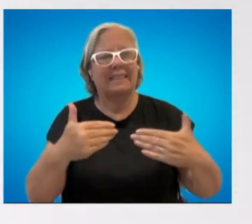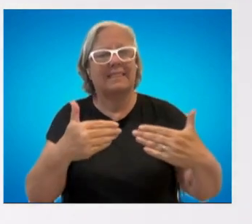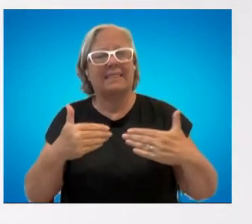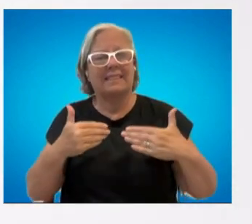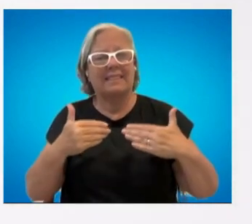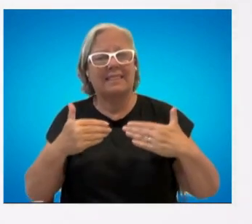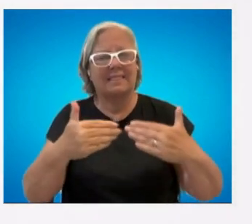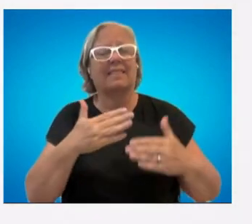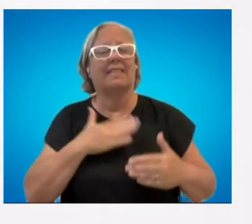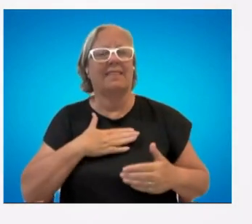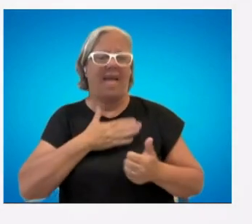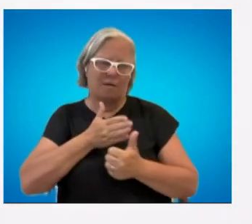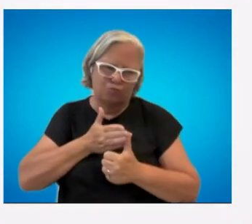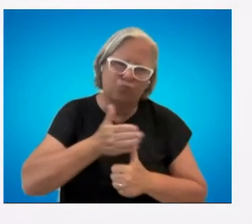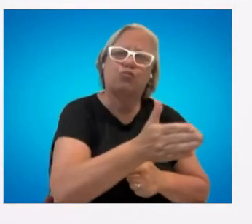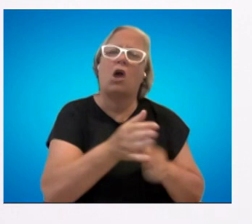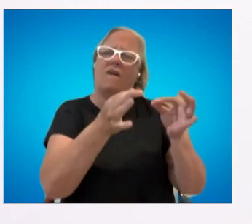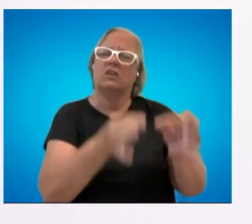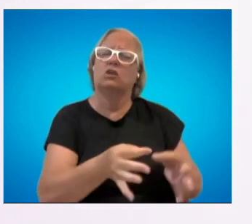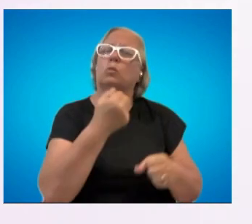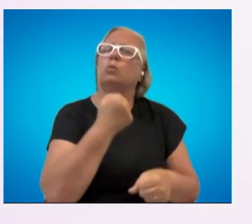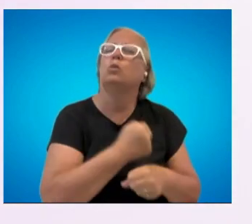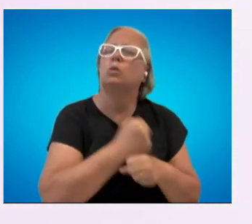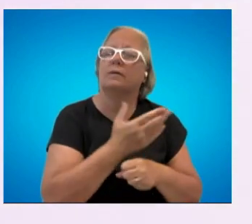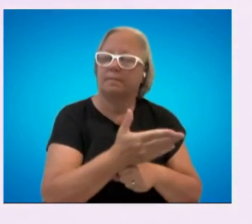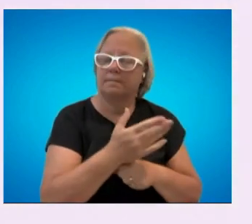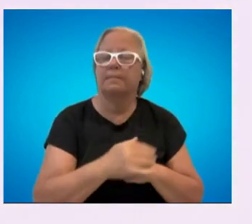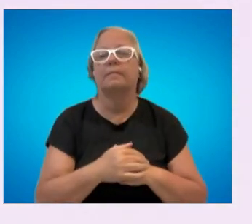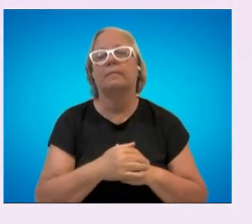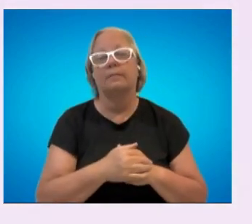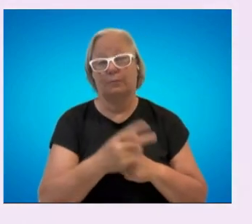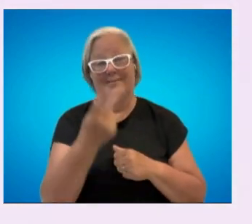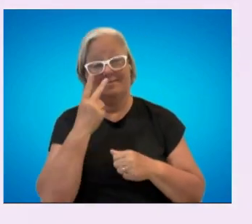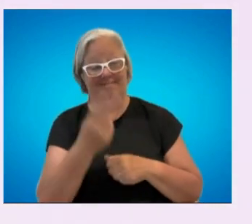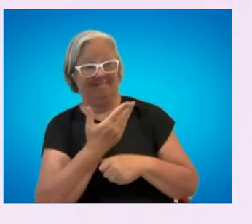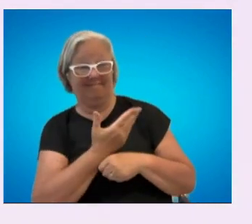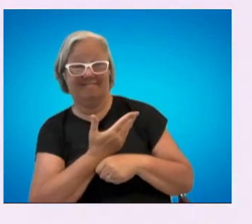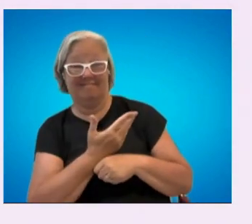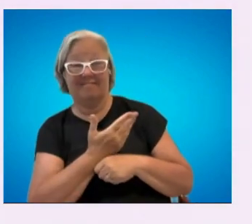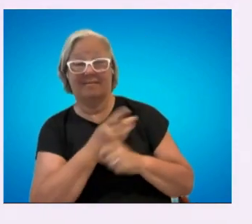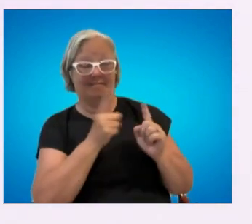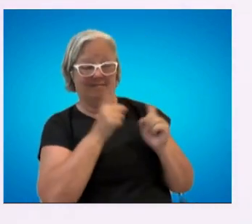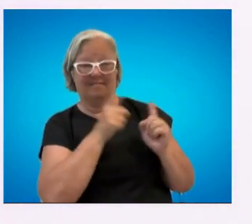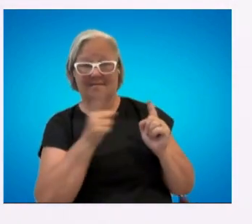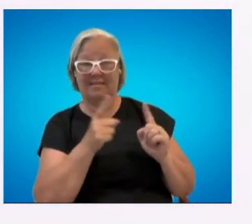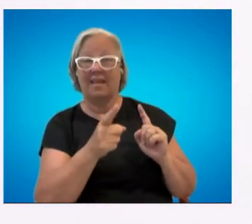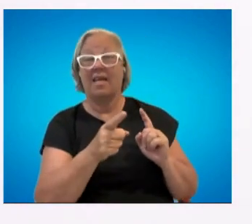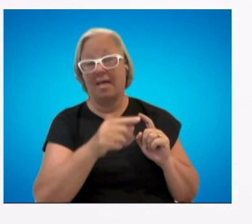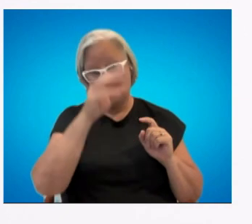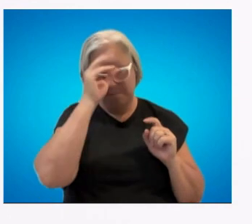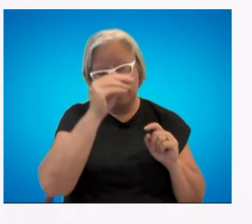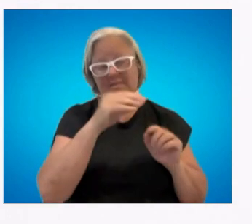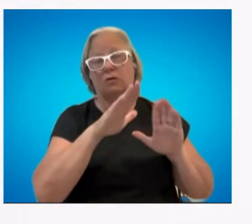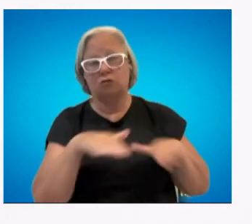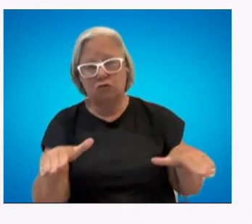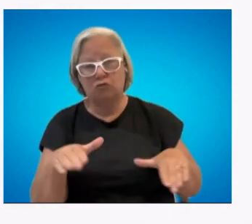from the graph, more than a third of women and men with children under the age of 12